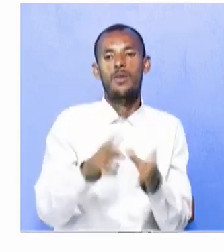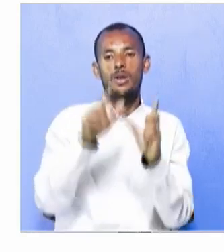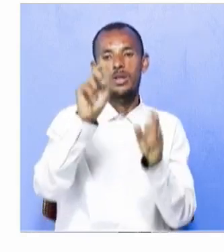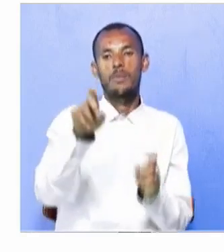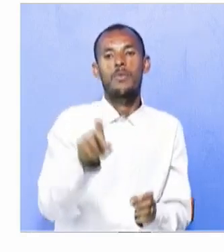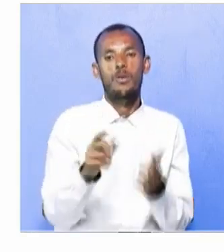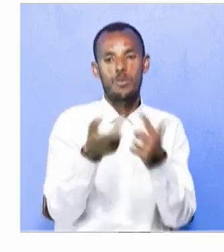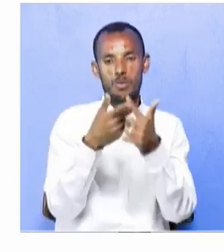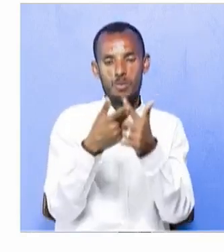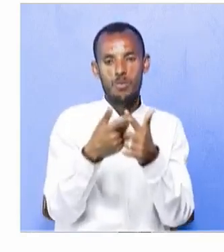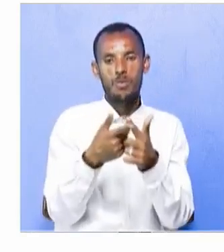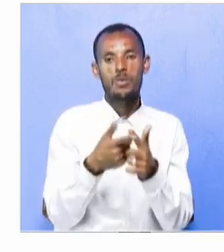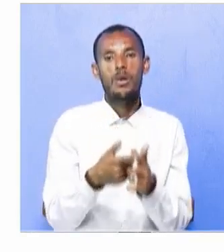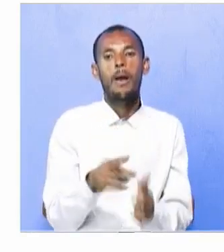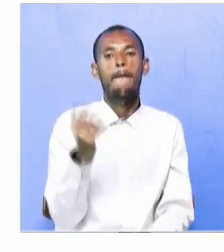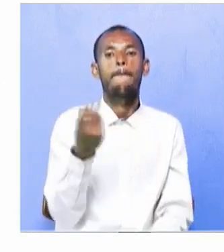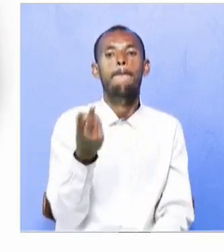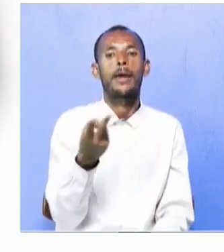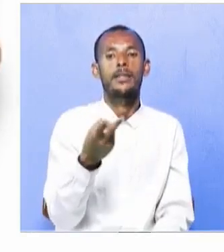of